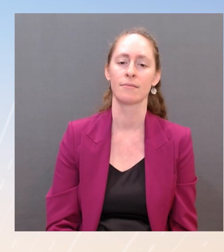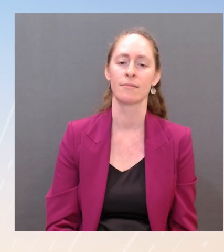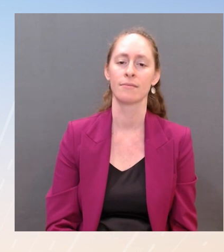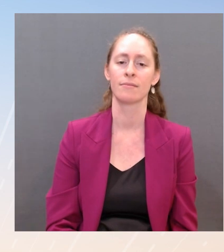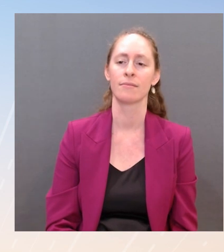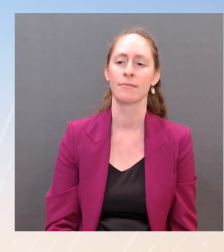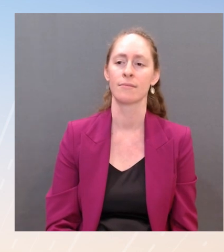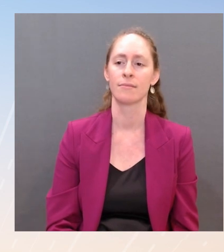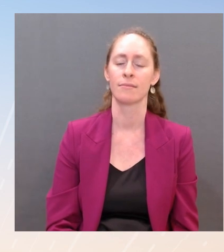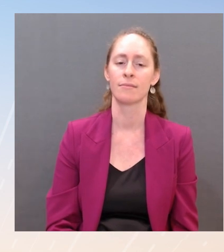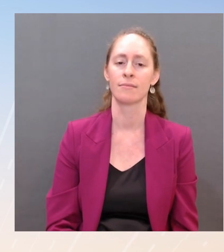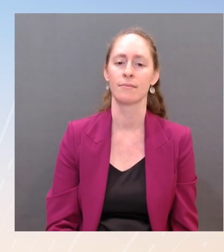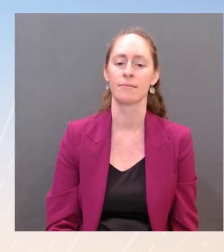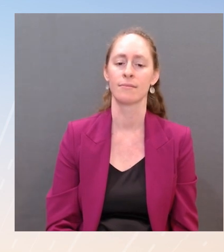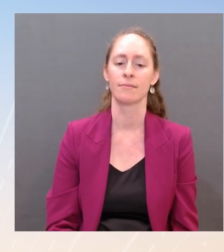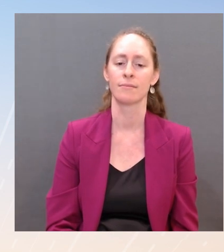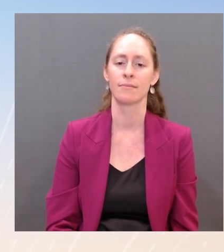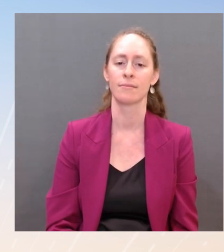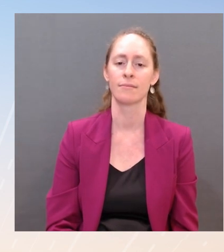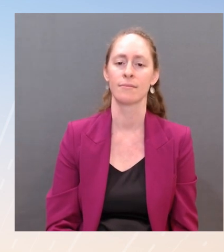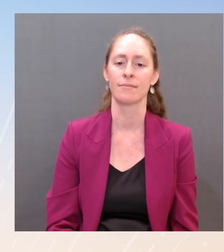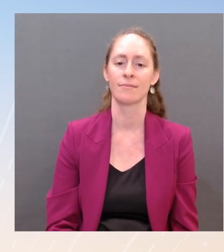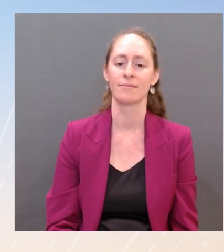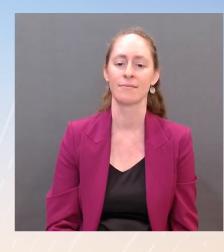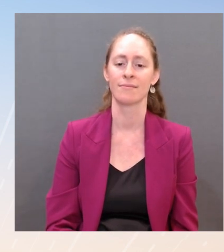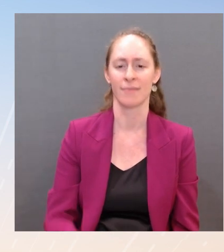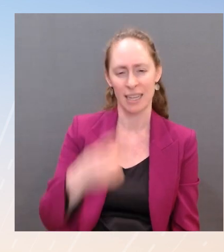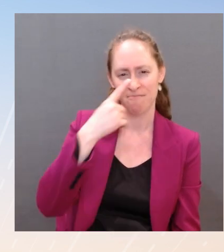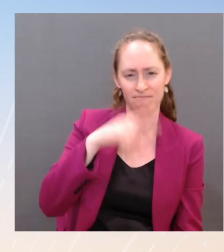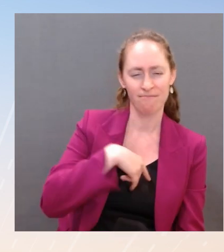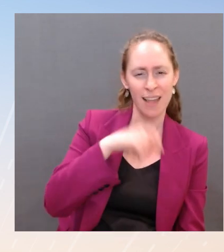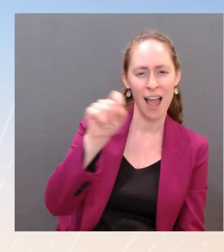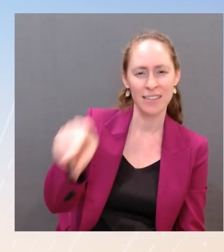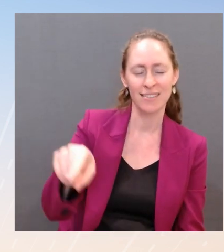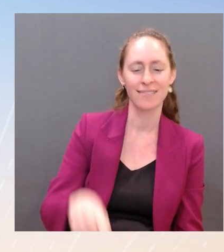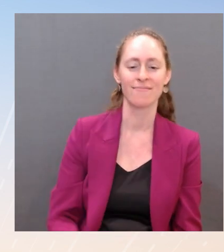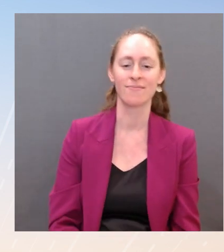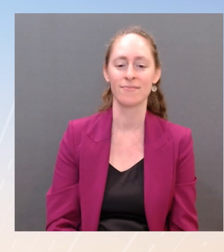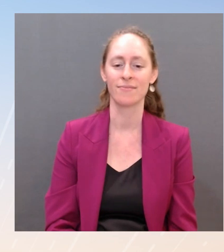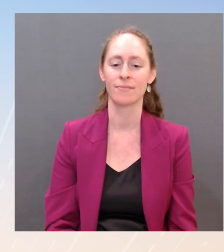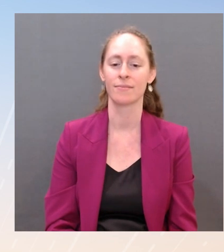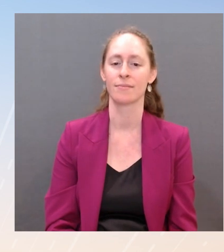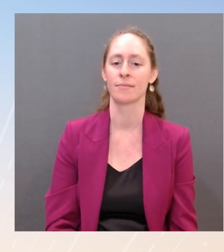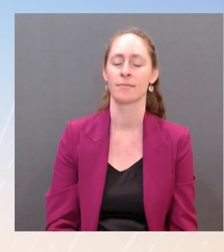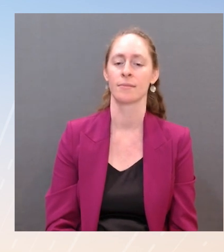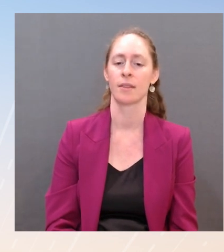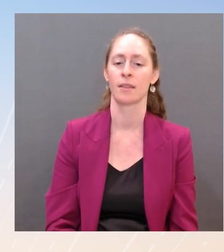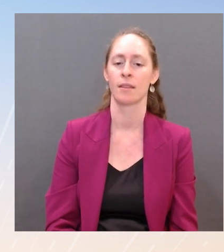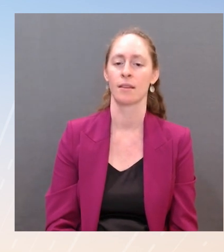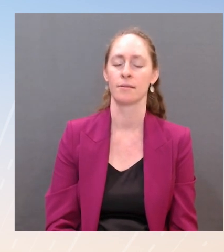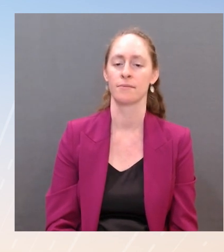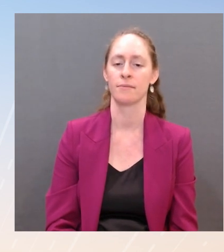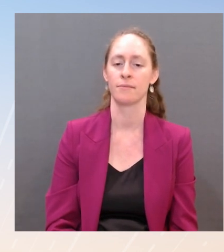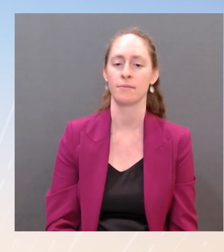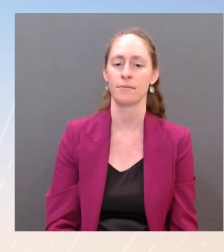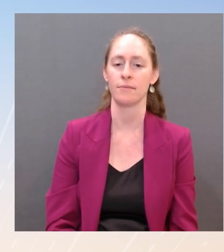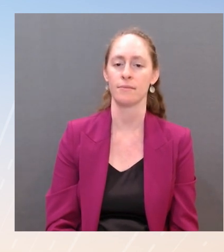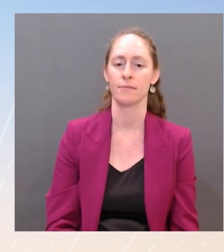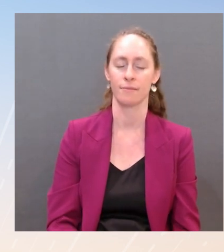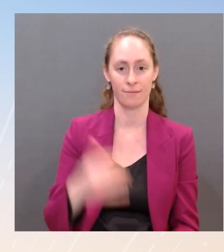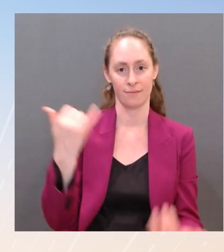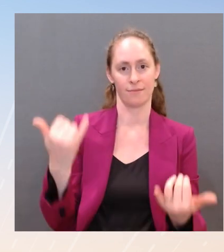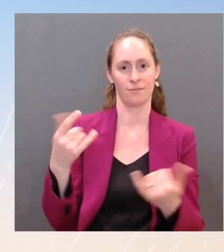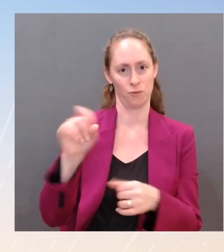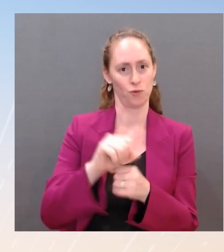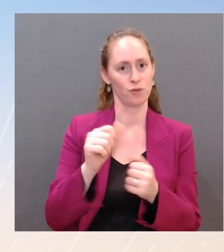Do you mind me asking what it's like to work with people that have had the same journey as yourself? Are you able to feel